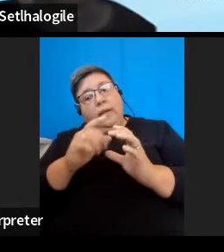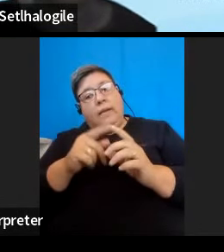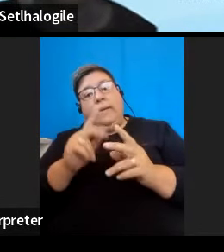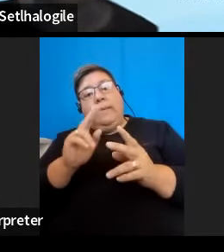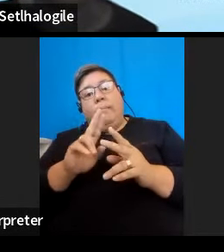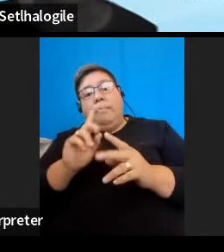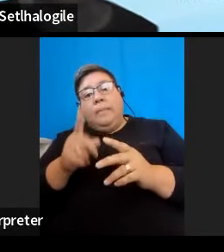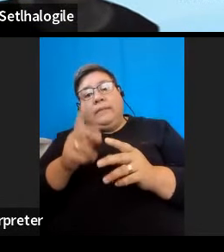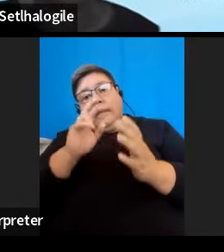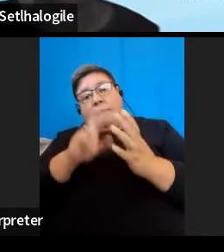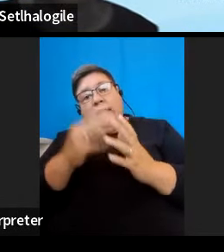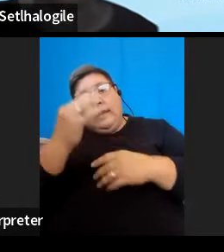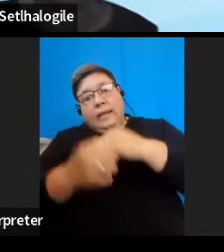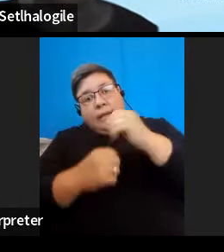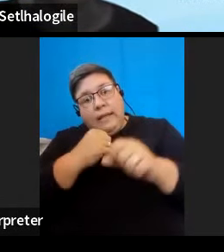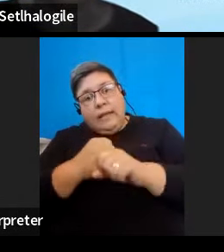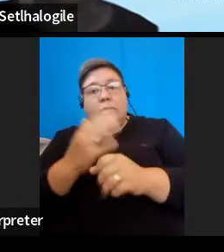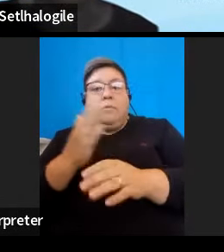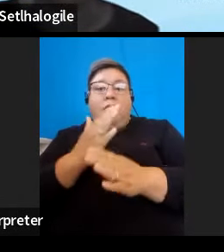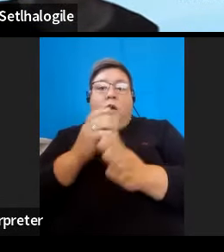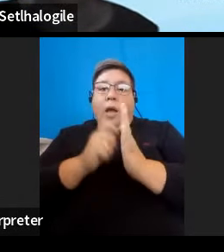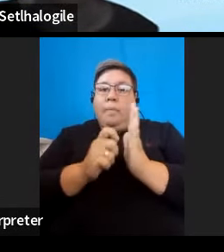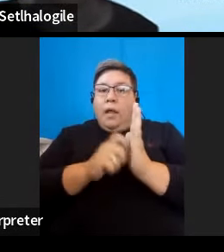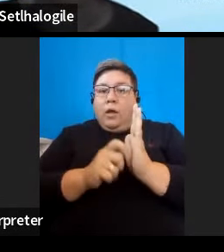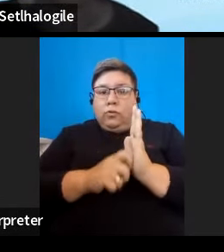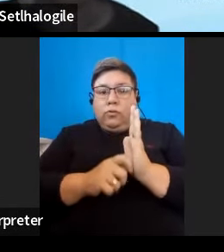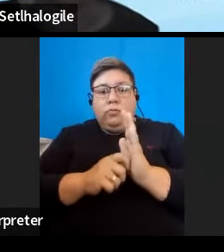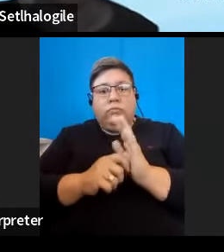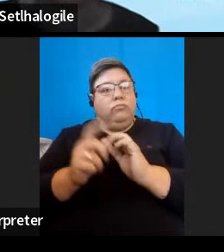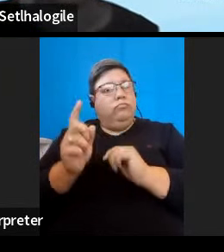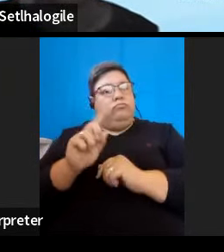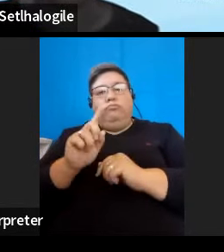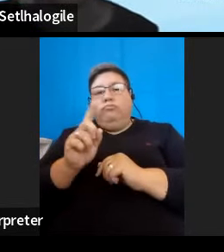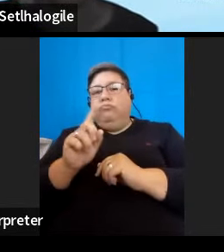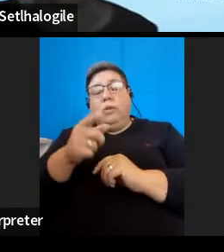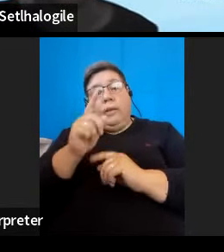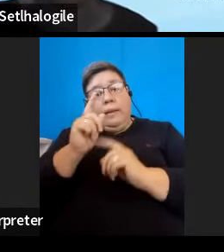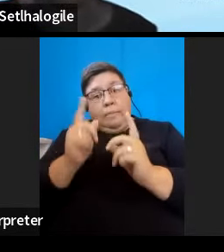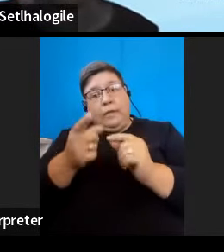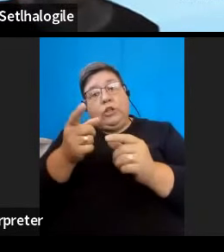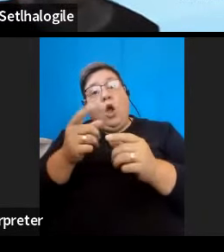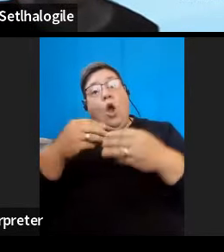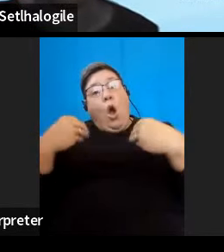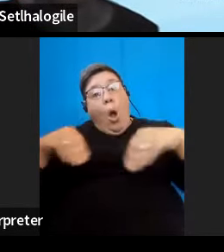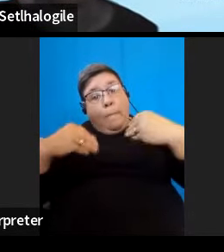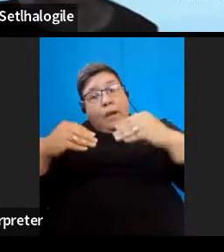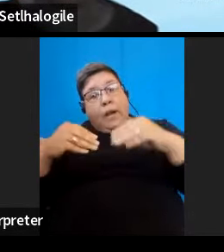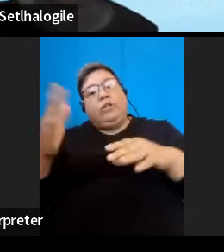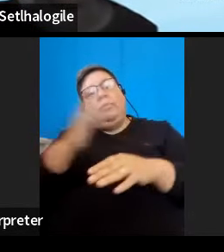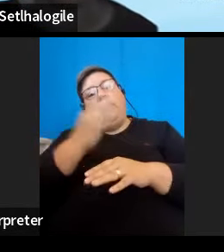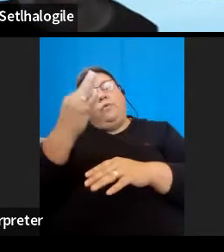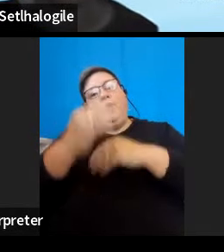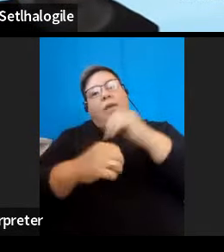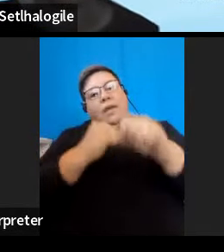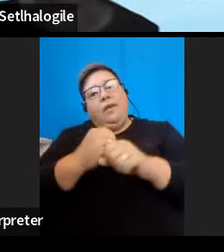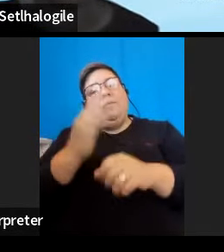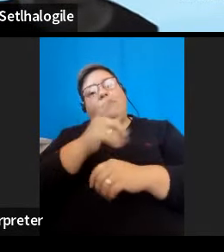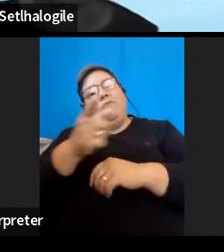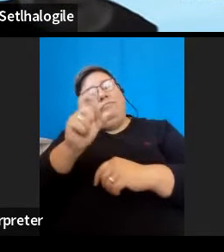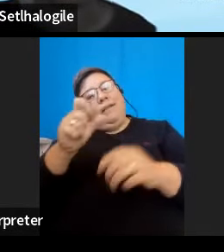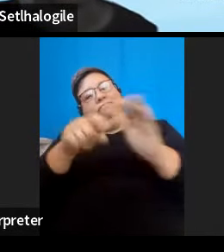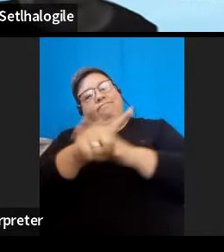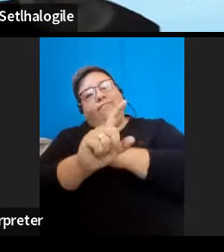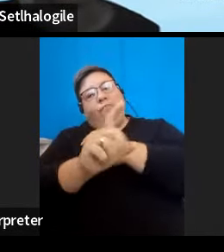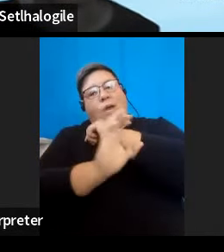for 3 years before application. No, you mustn't be, but you must be operational for 3 years before applying,